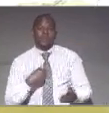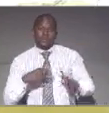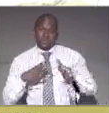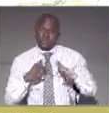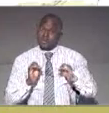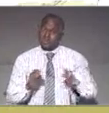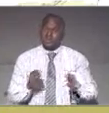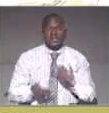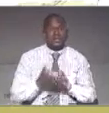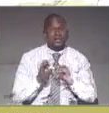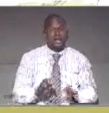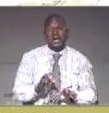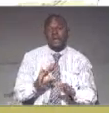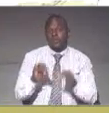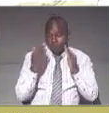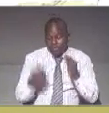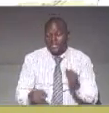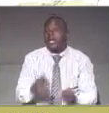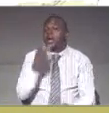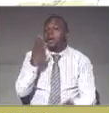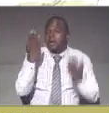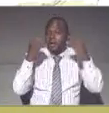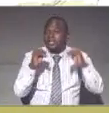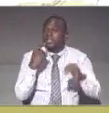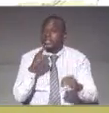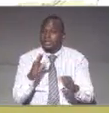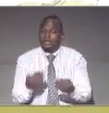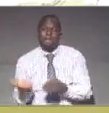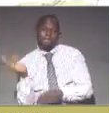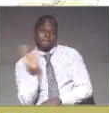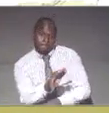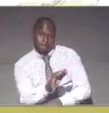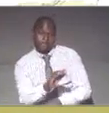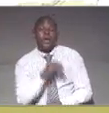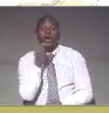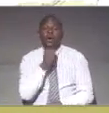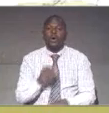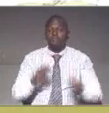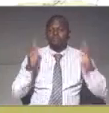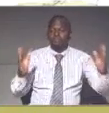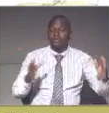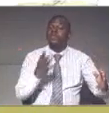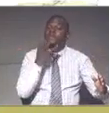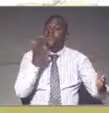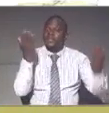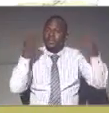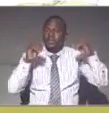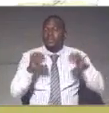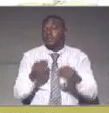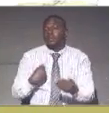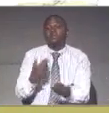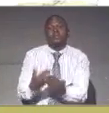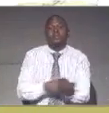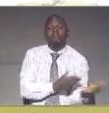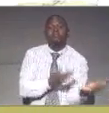mind about what Idi Amin did. Let the boundary of the army be taken back to the old defense of Idi Amin. No report has ever been